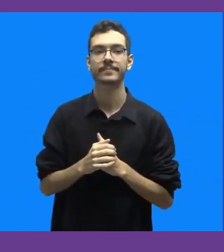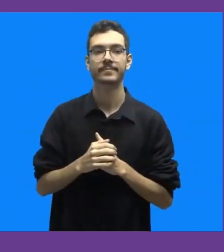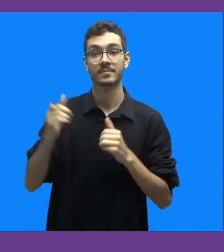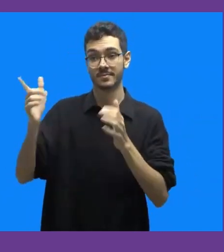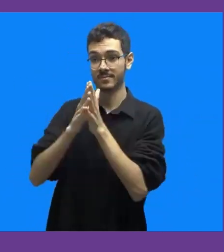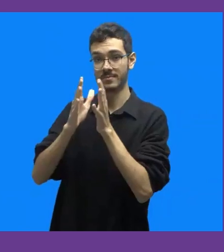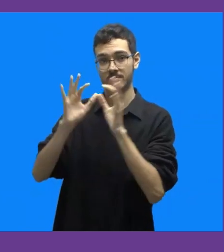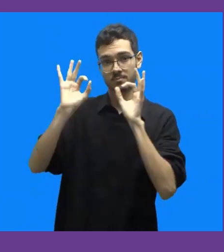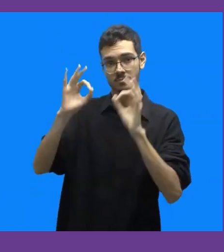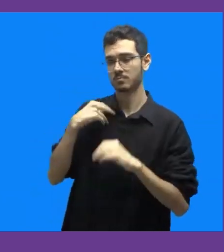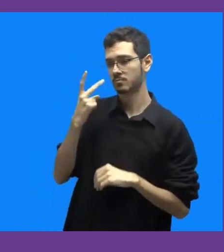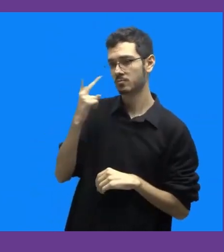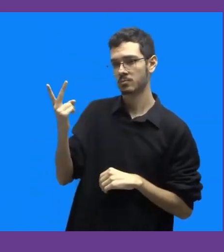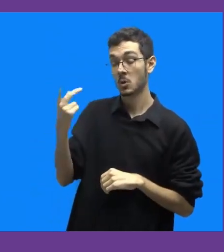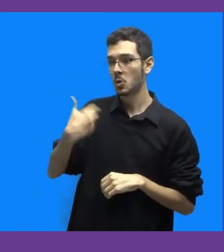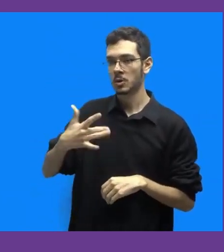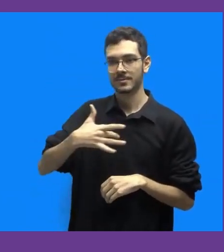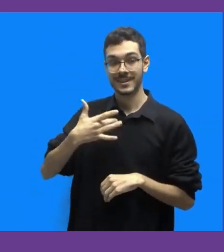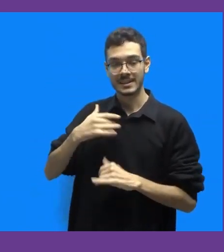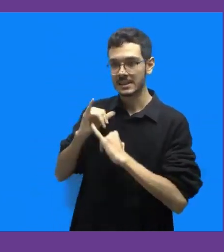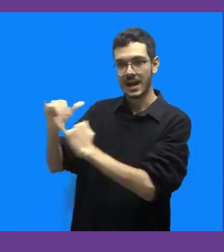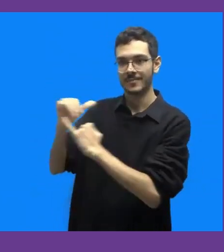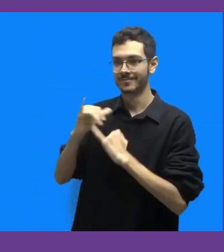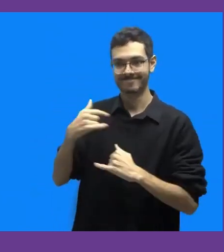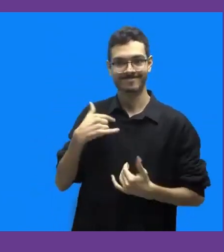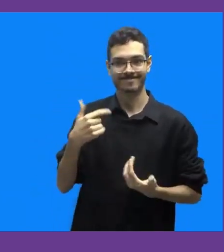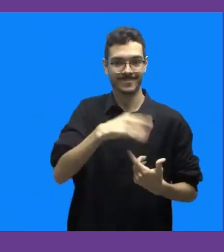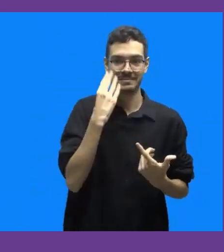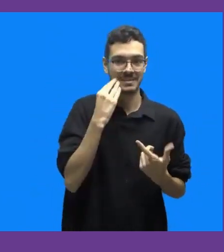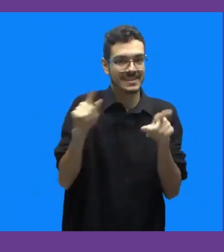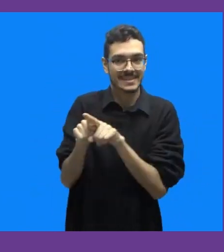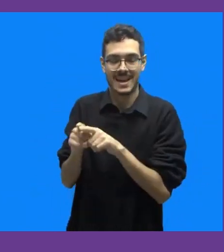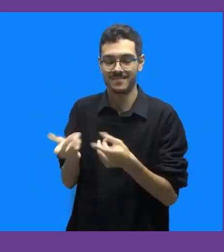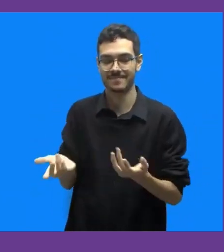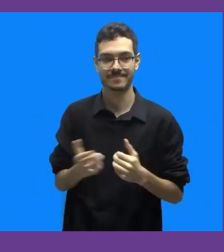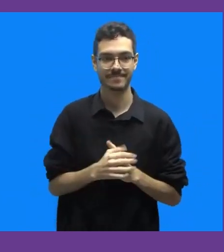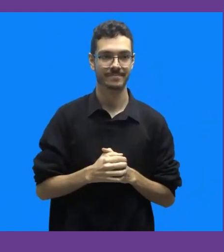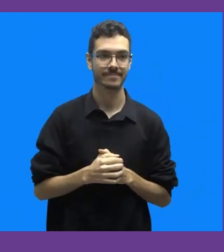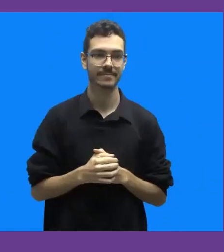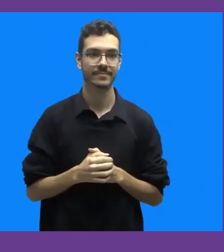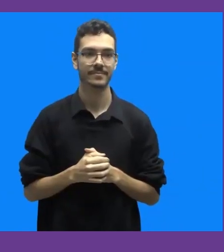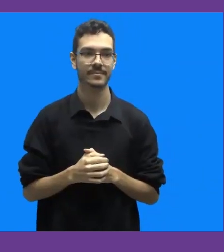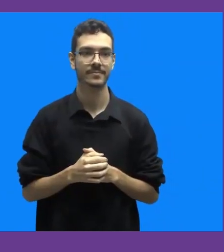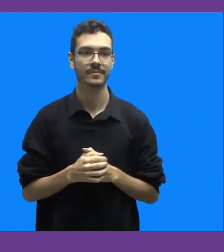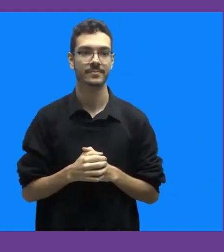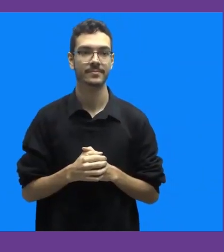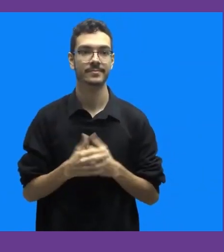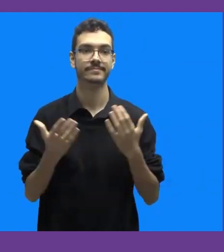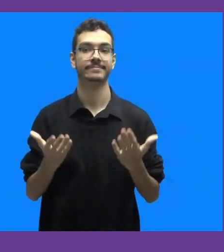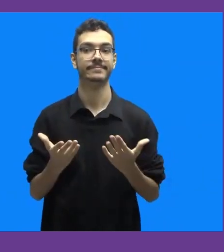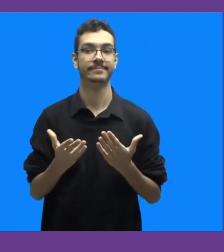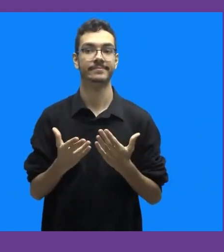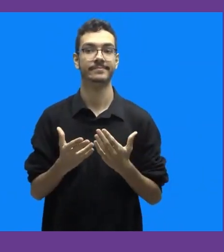right? So Anne was saying that everything came to her office in a point. You say